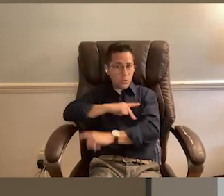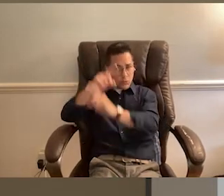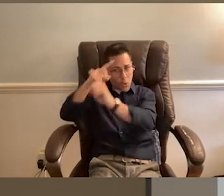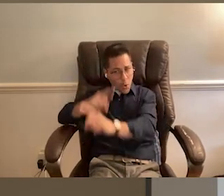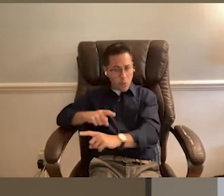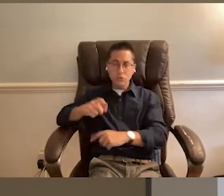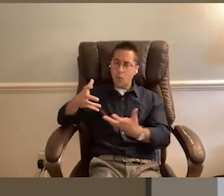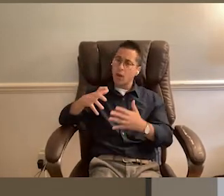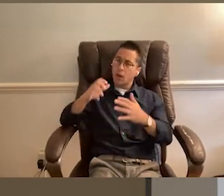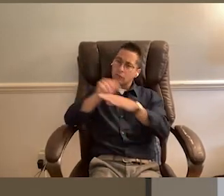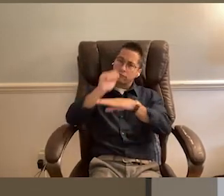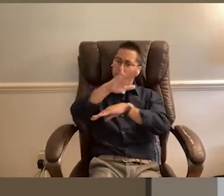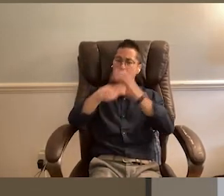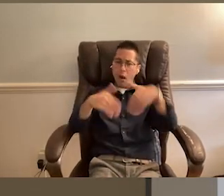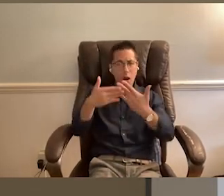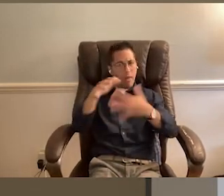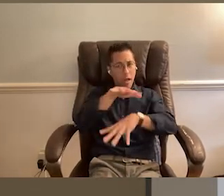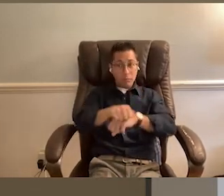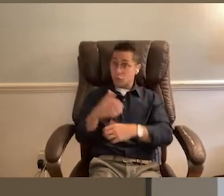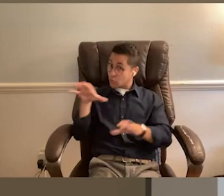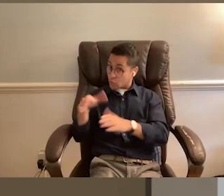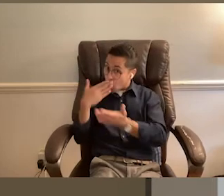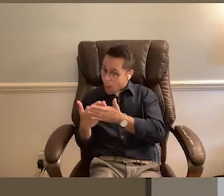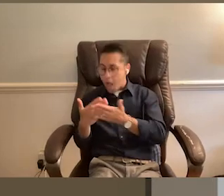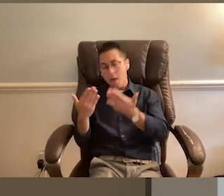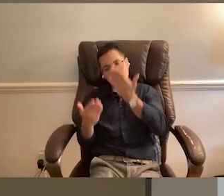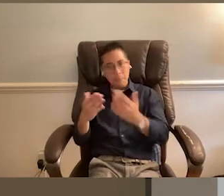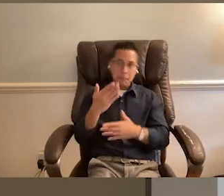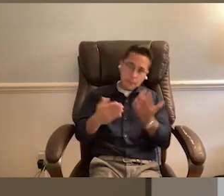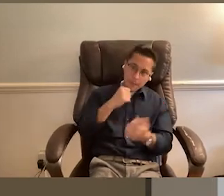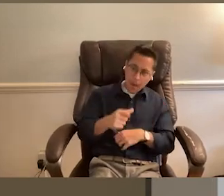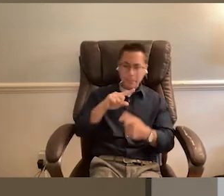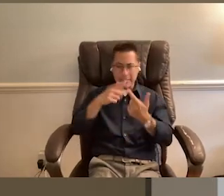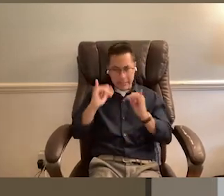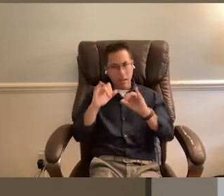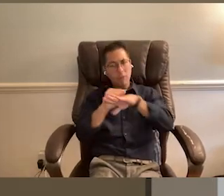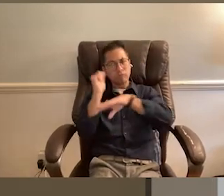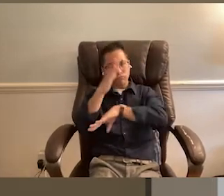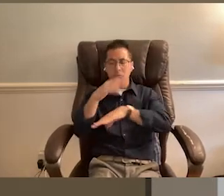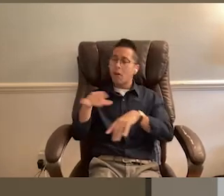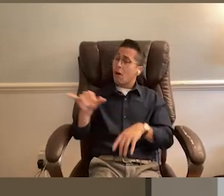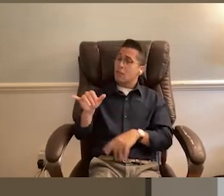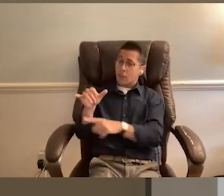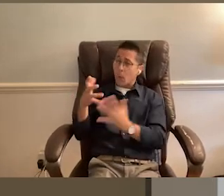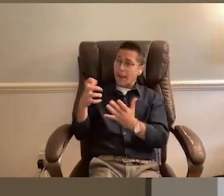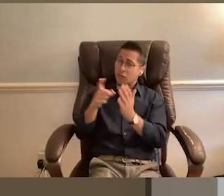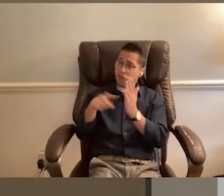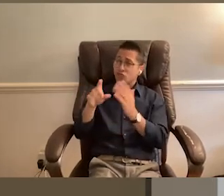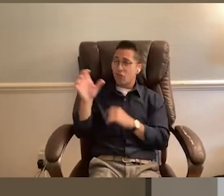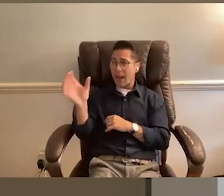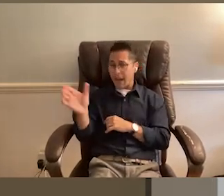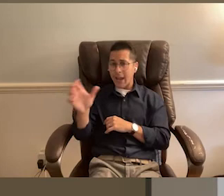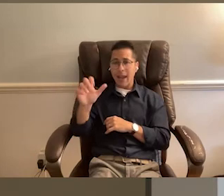adapted syllabi for a student that's maybe they want to do more, they want to do more of the interactive stuff in the class. So here's just kind of